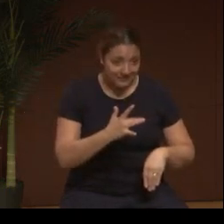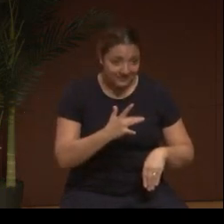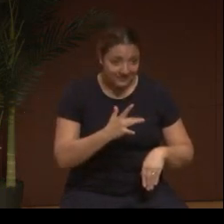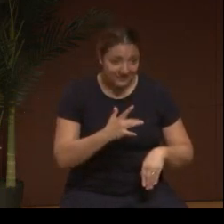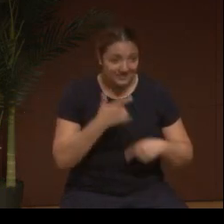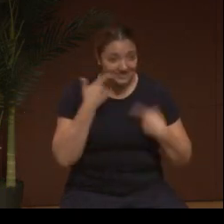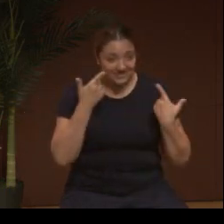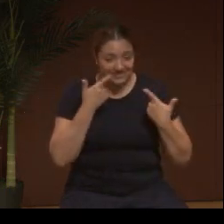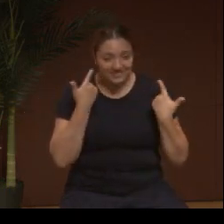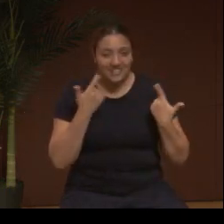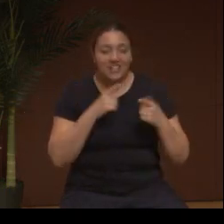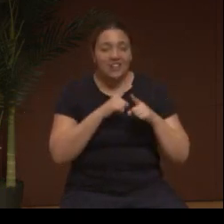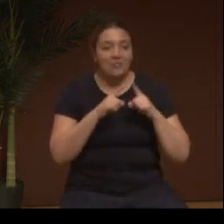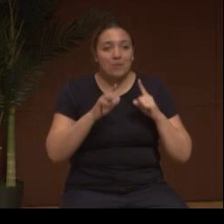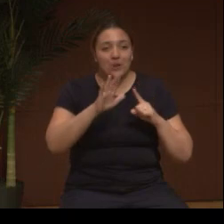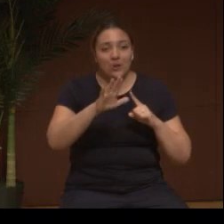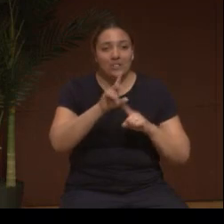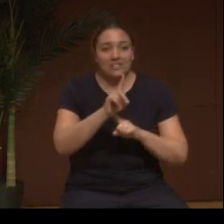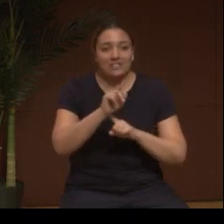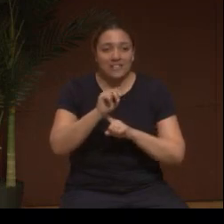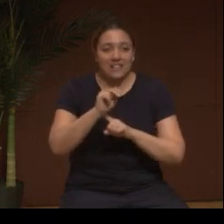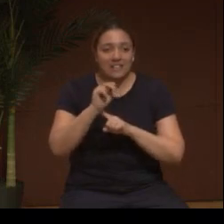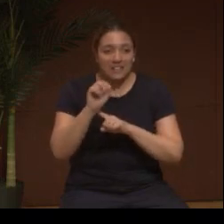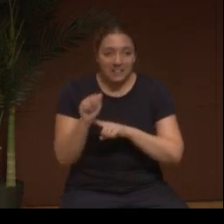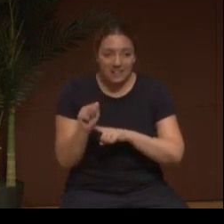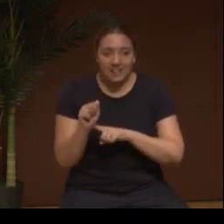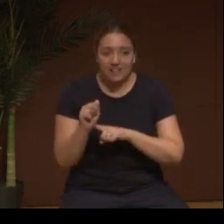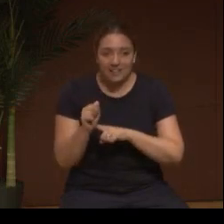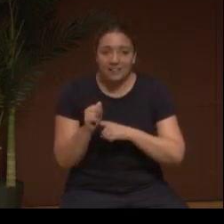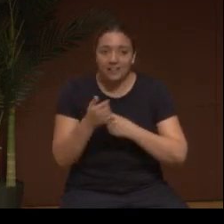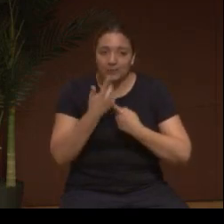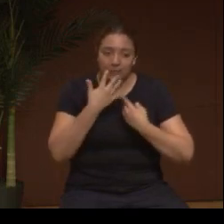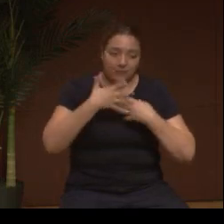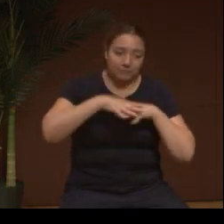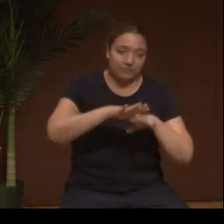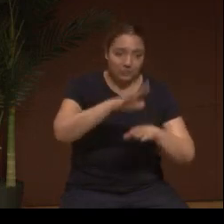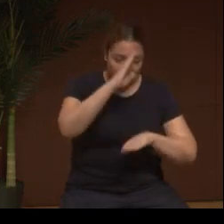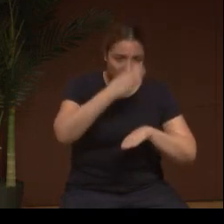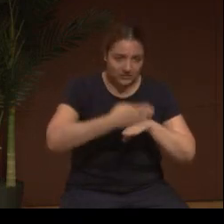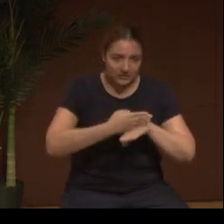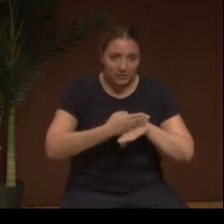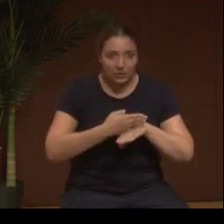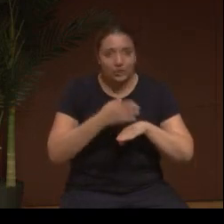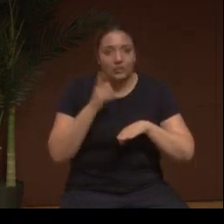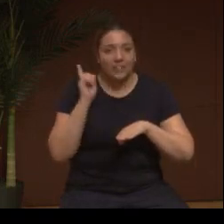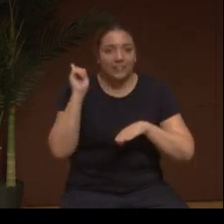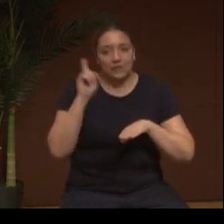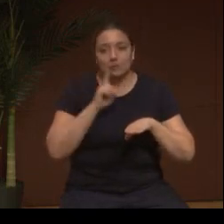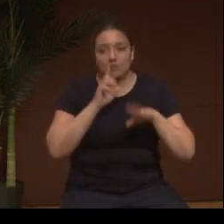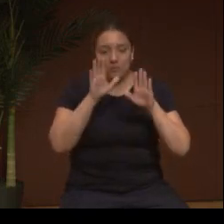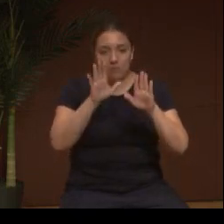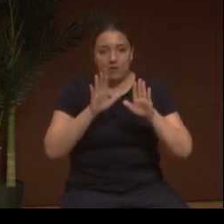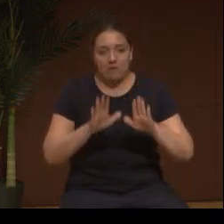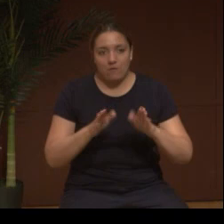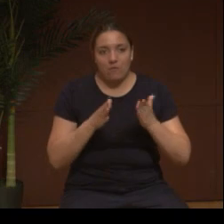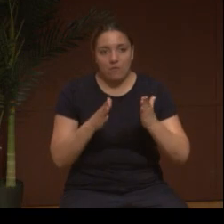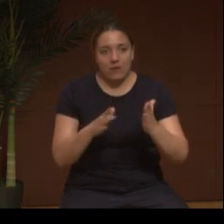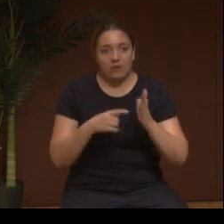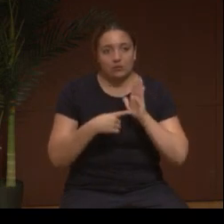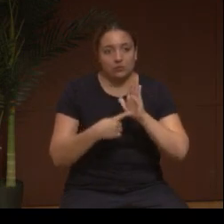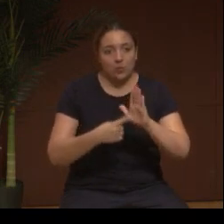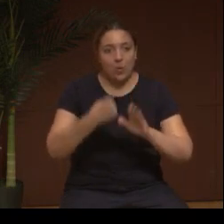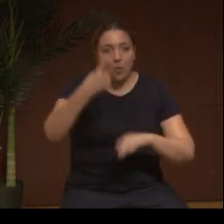But your mitochondrial lineage actually ends with your sons. Okay. So this is an excellent way to look at one line